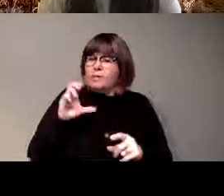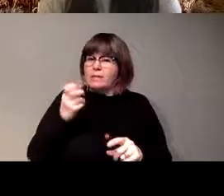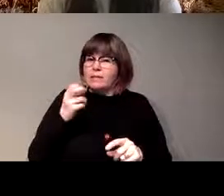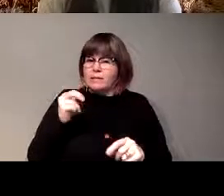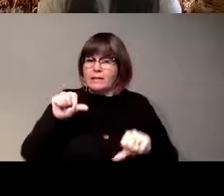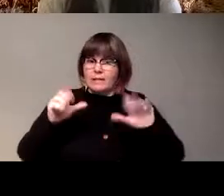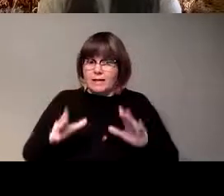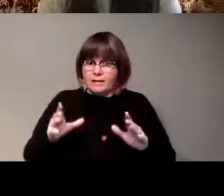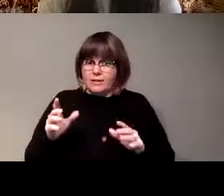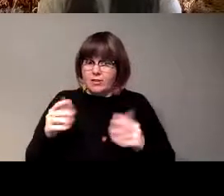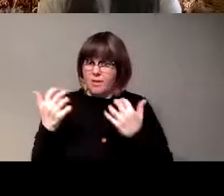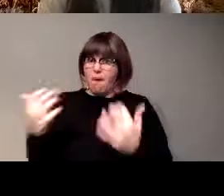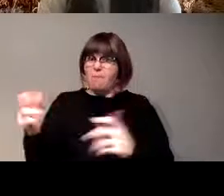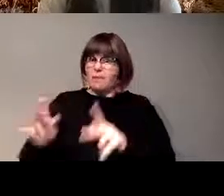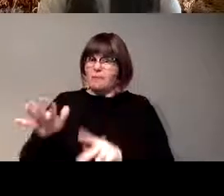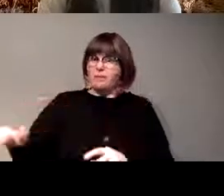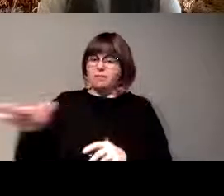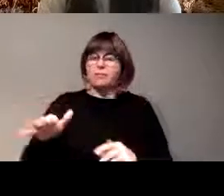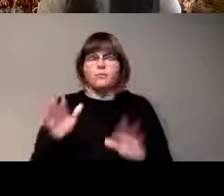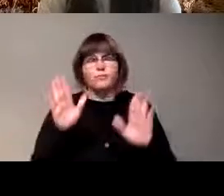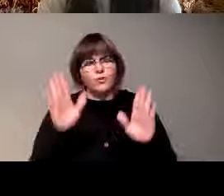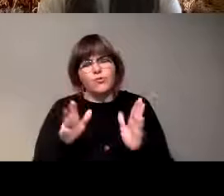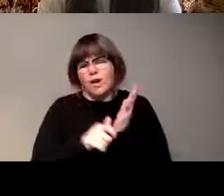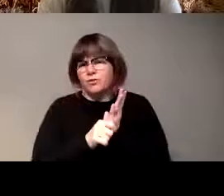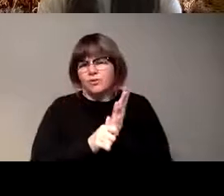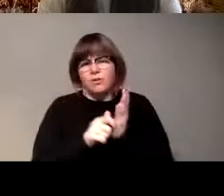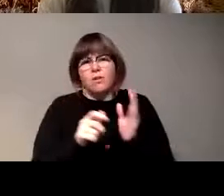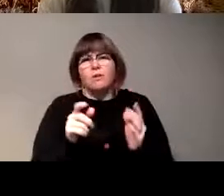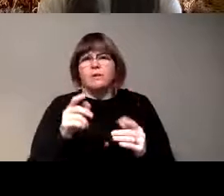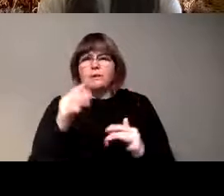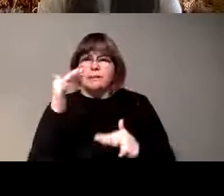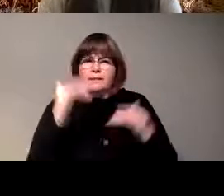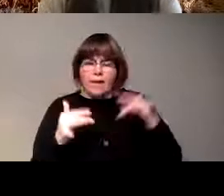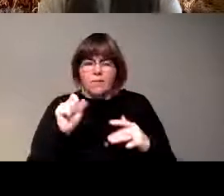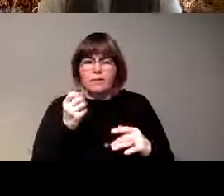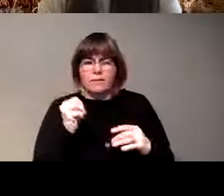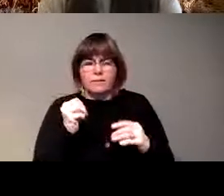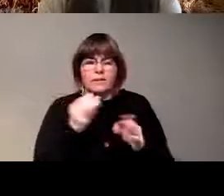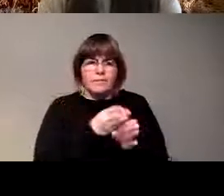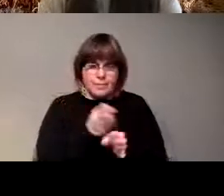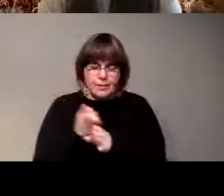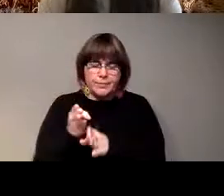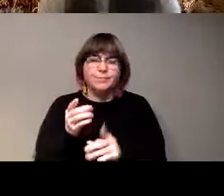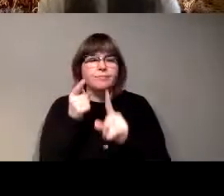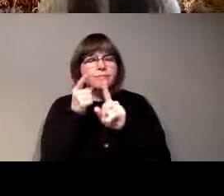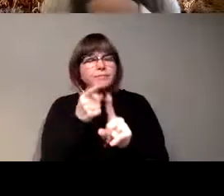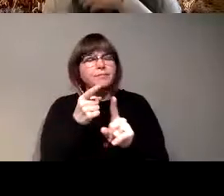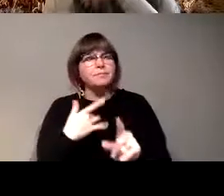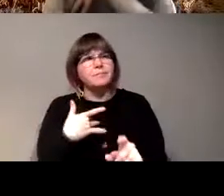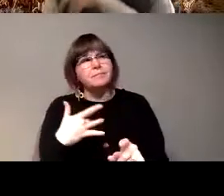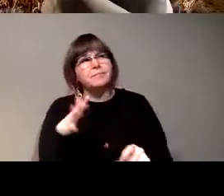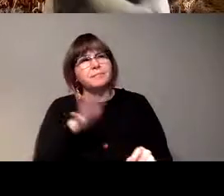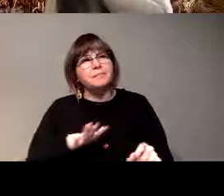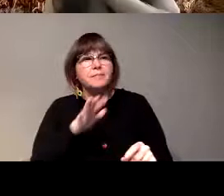scientists. Now, this is a great journal. It covers diverse STEM fields, and it's aimed typically